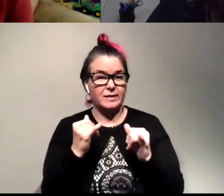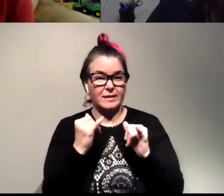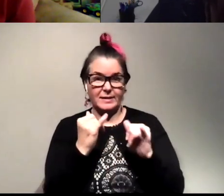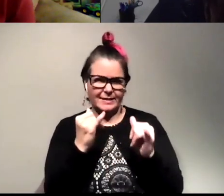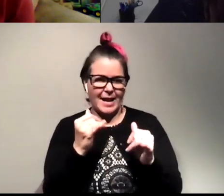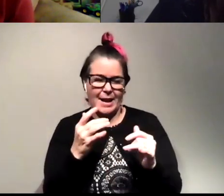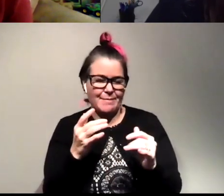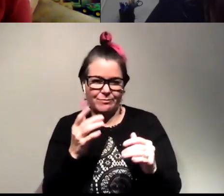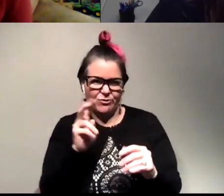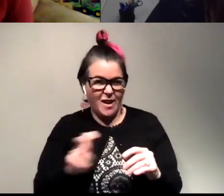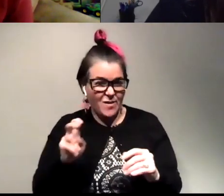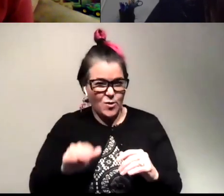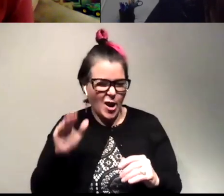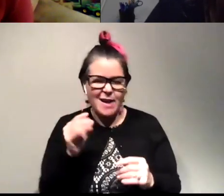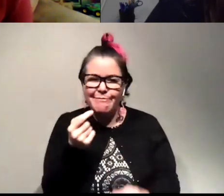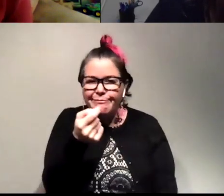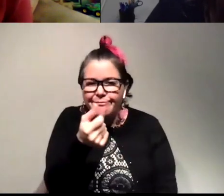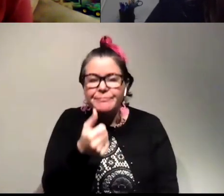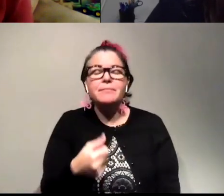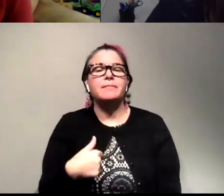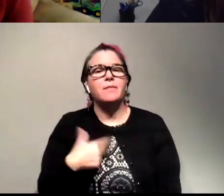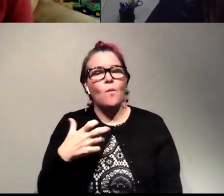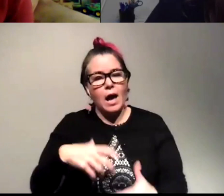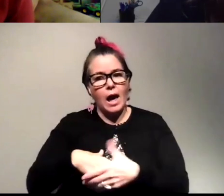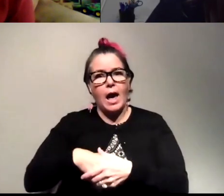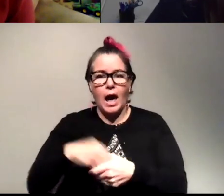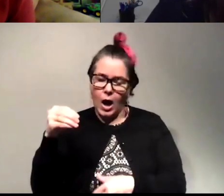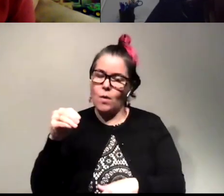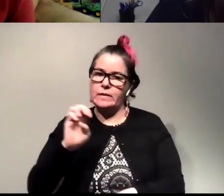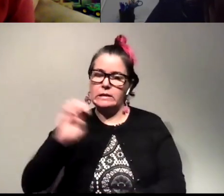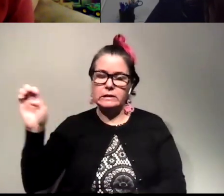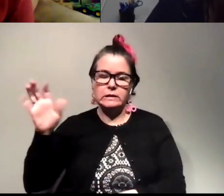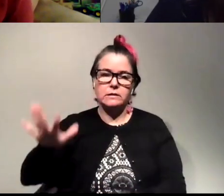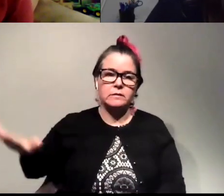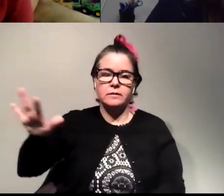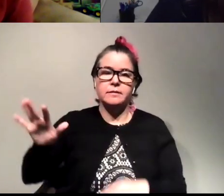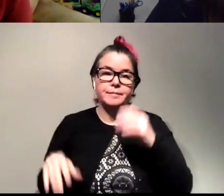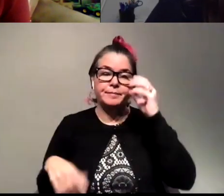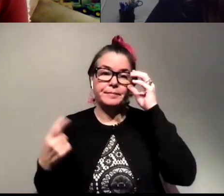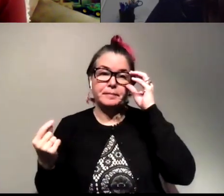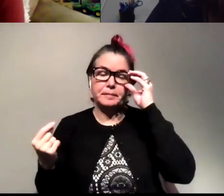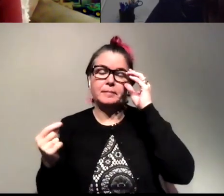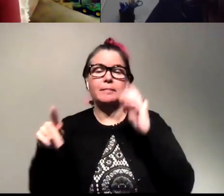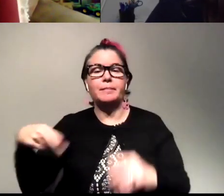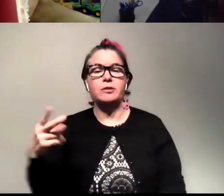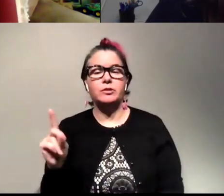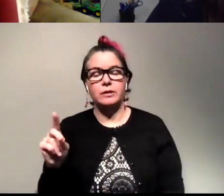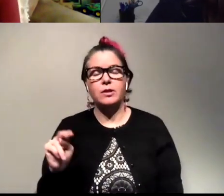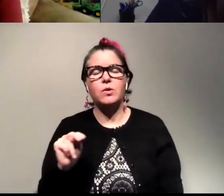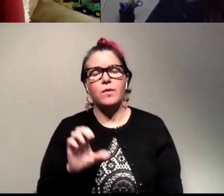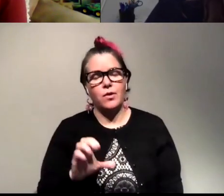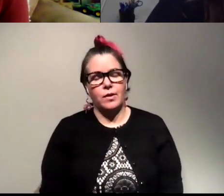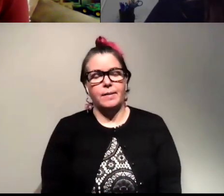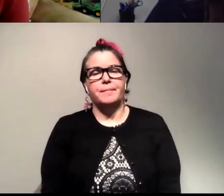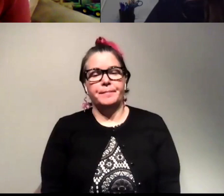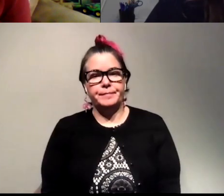traveled growing up. So I wanted to get out of New England for graduate school. So I got my PhD in North Carolina